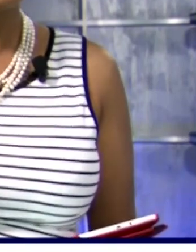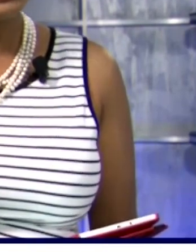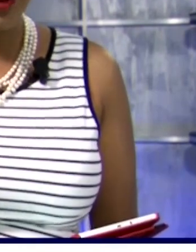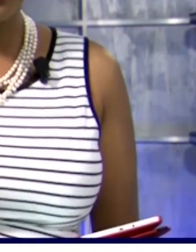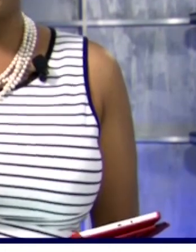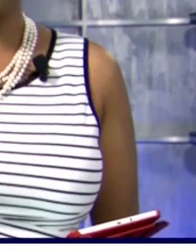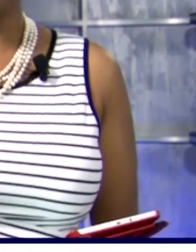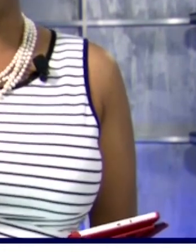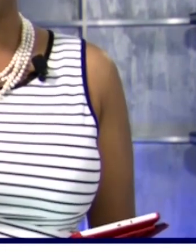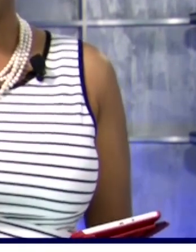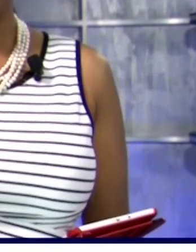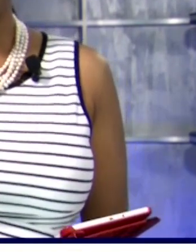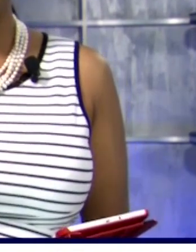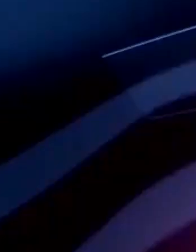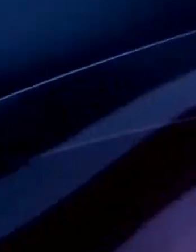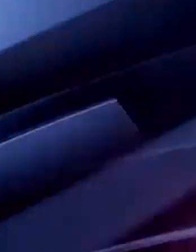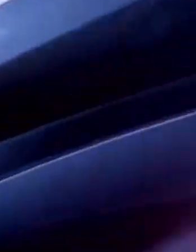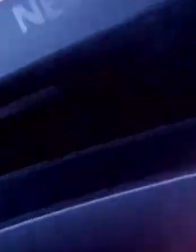1-over eliminator.